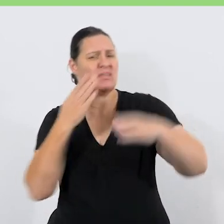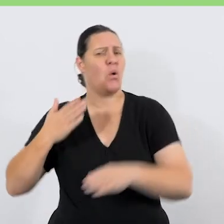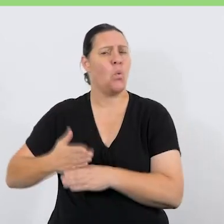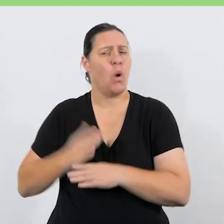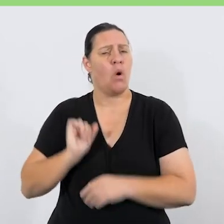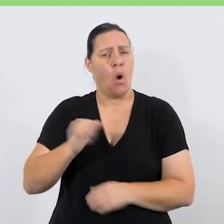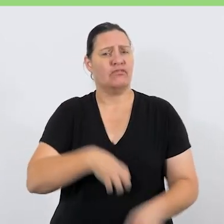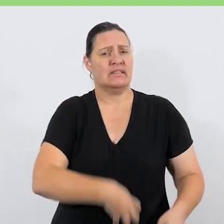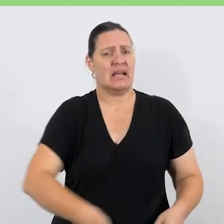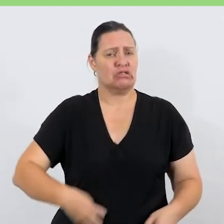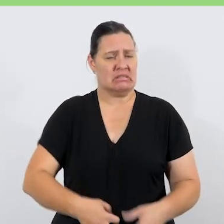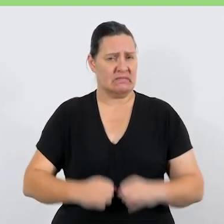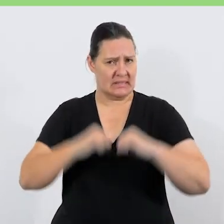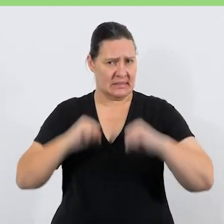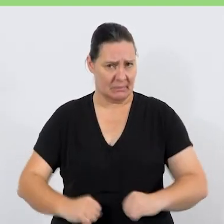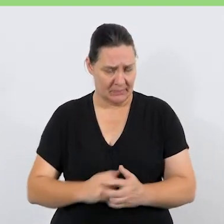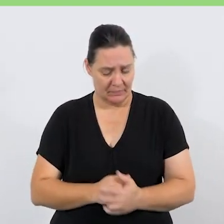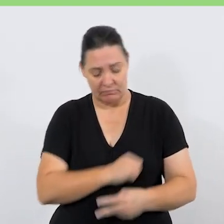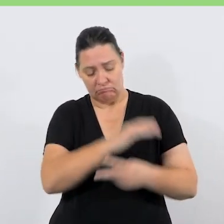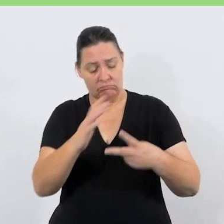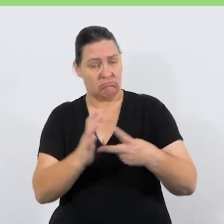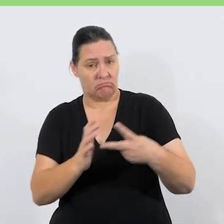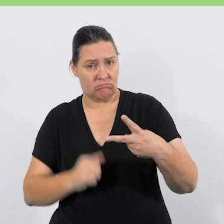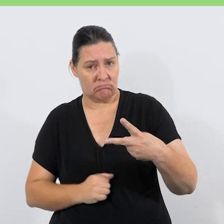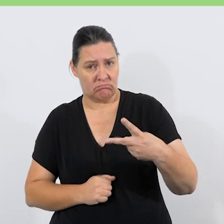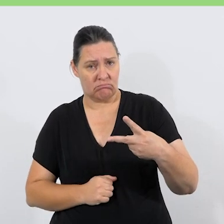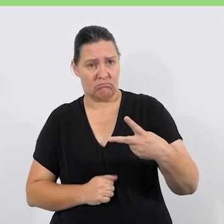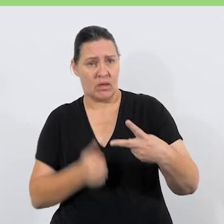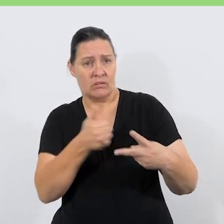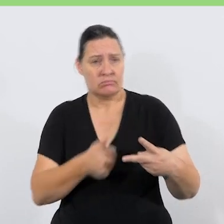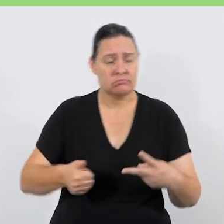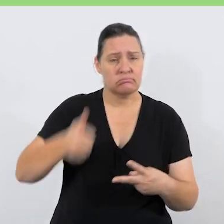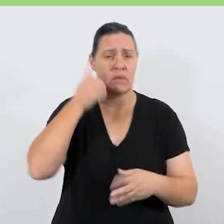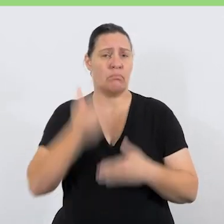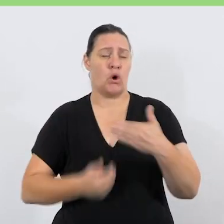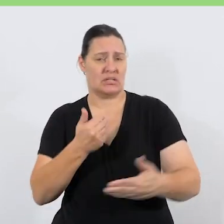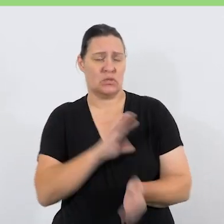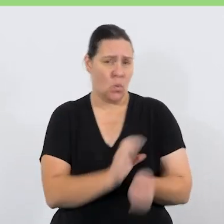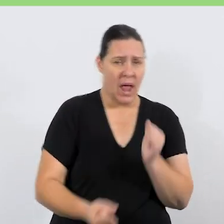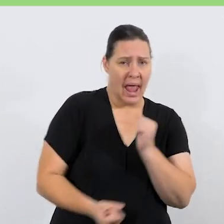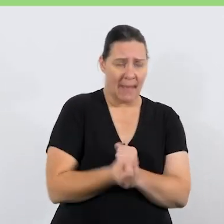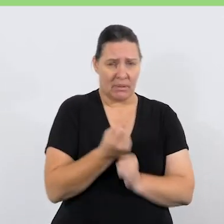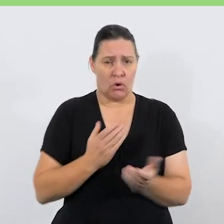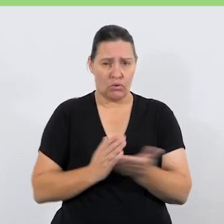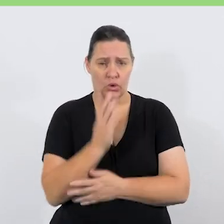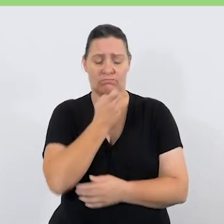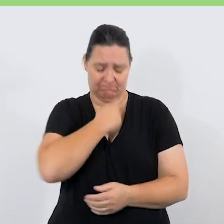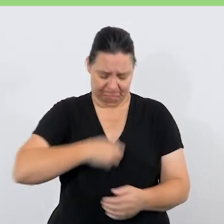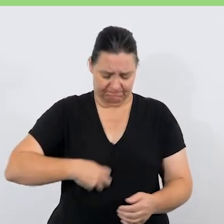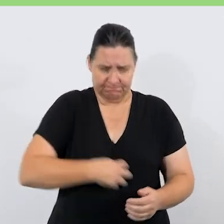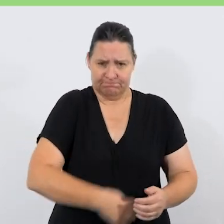and the function of the digestive system. We will then move on to the main processes that happen during the